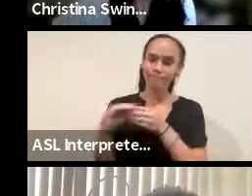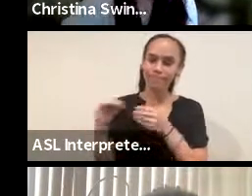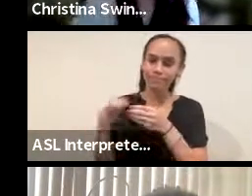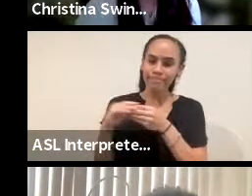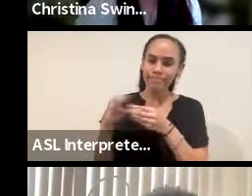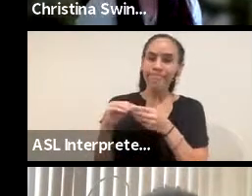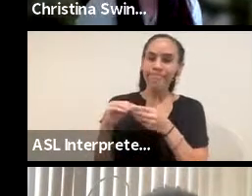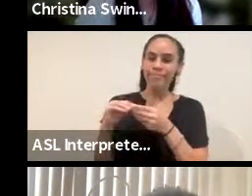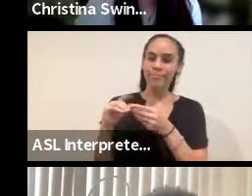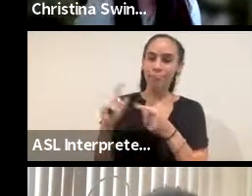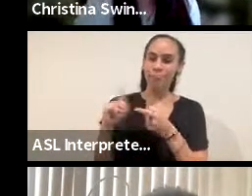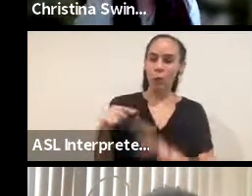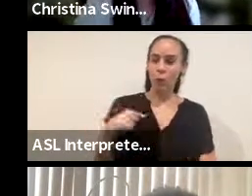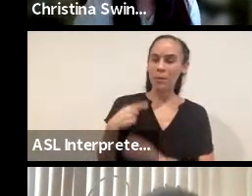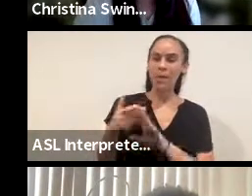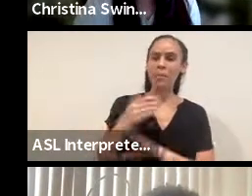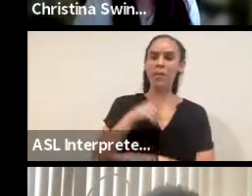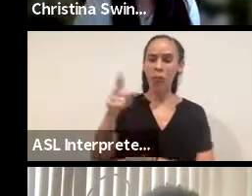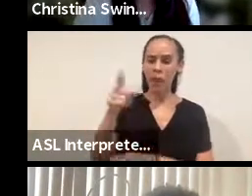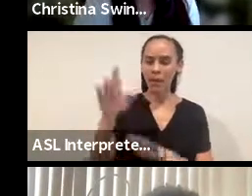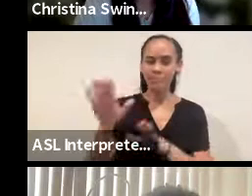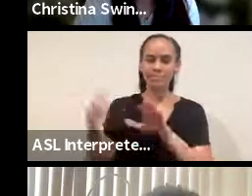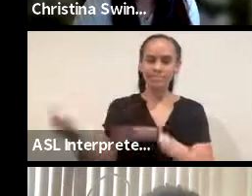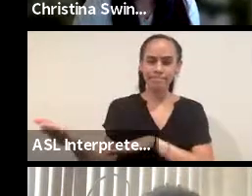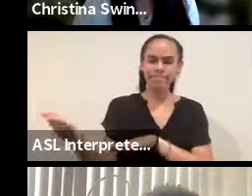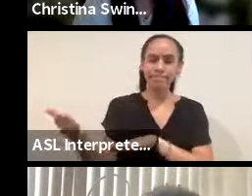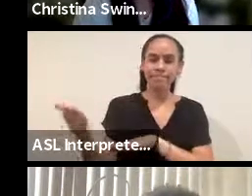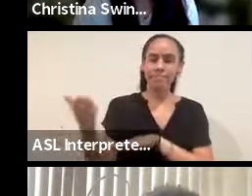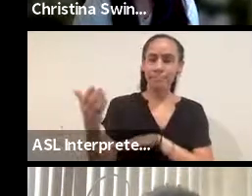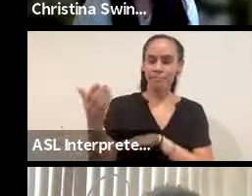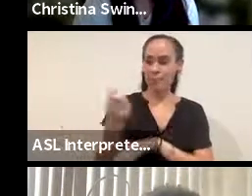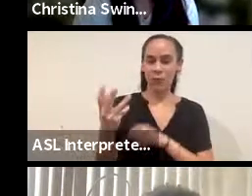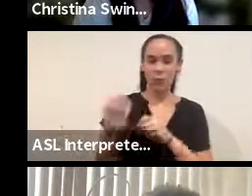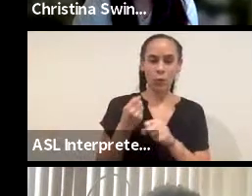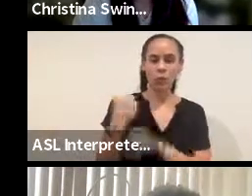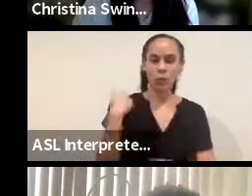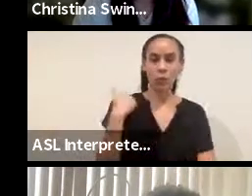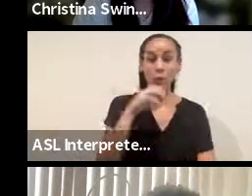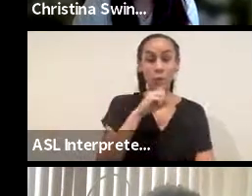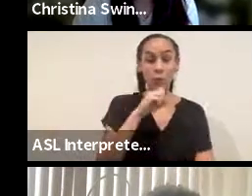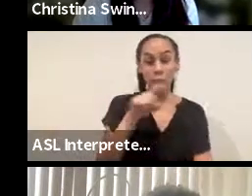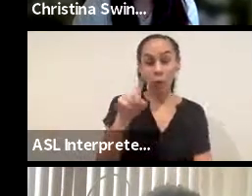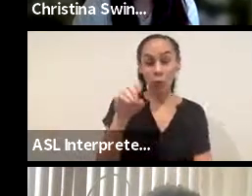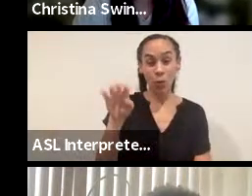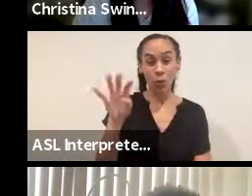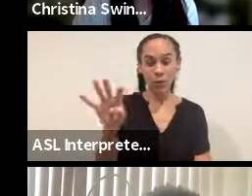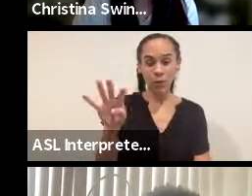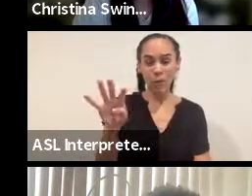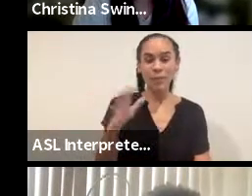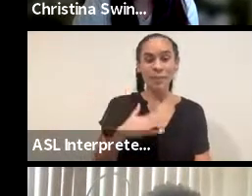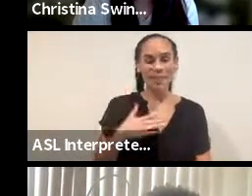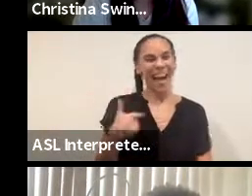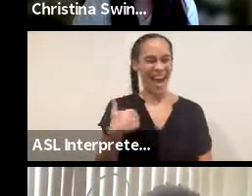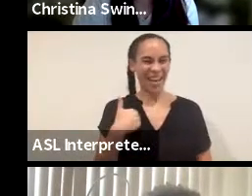away a few years ago at the age of 104. Yeah, I have some good